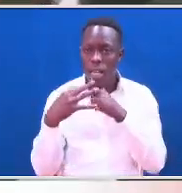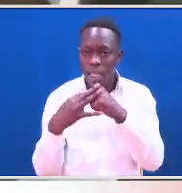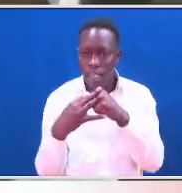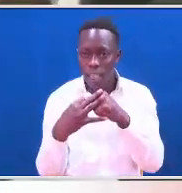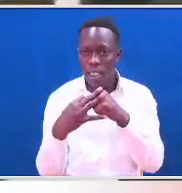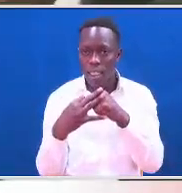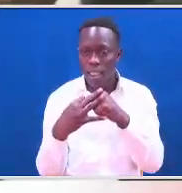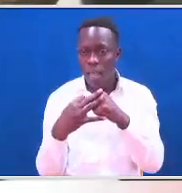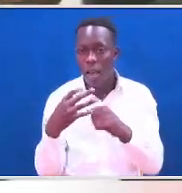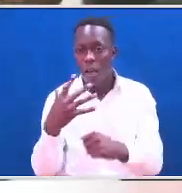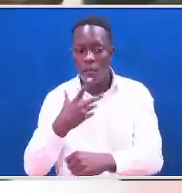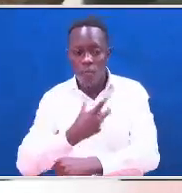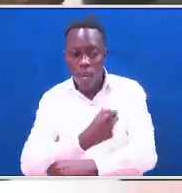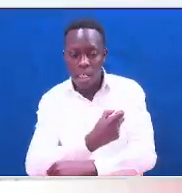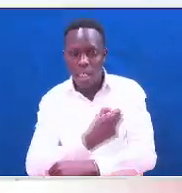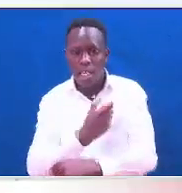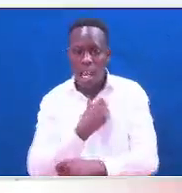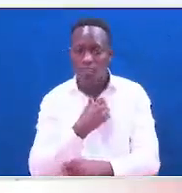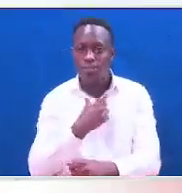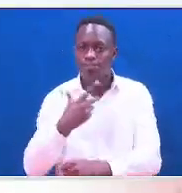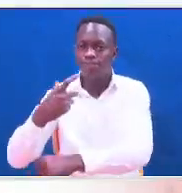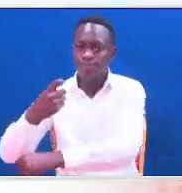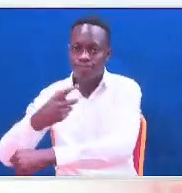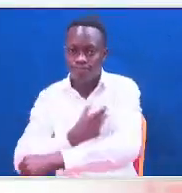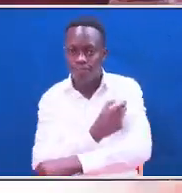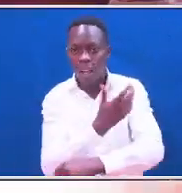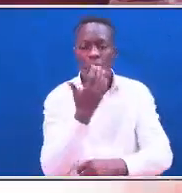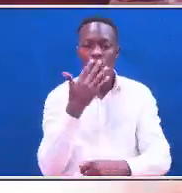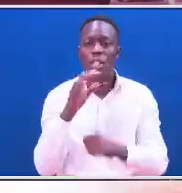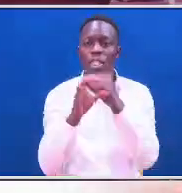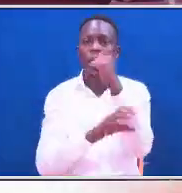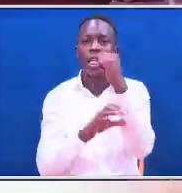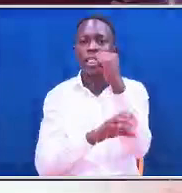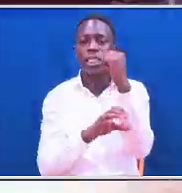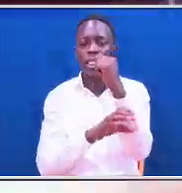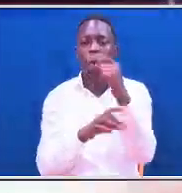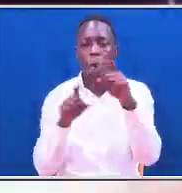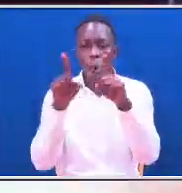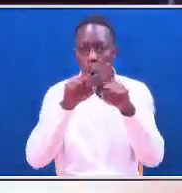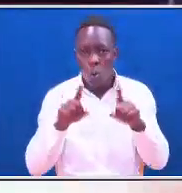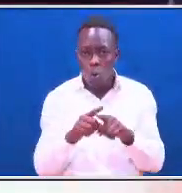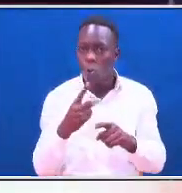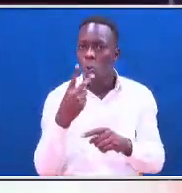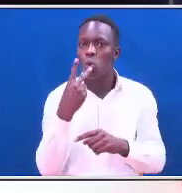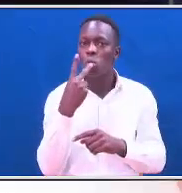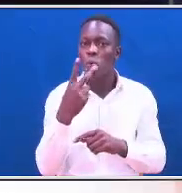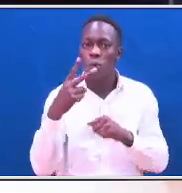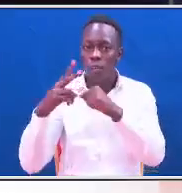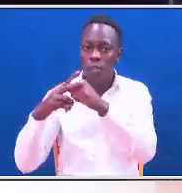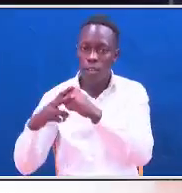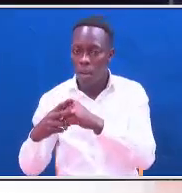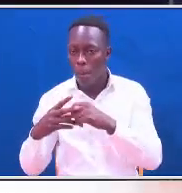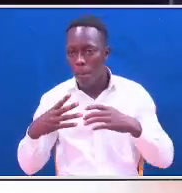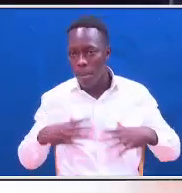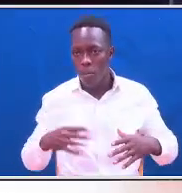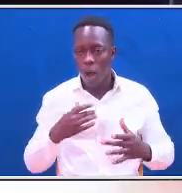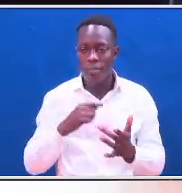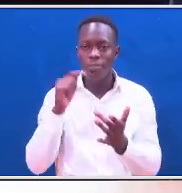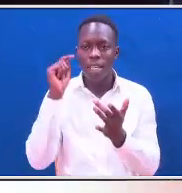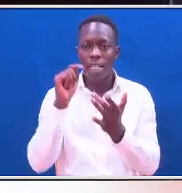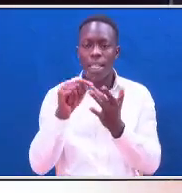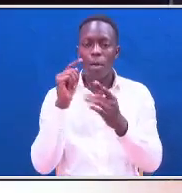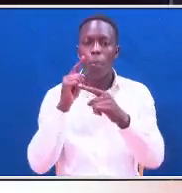1,473,869 vaccines have so far been administered across the country. 277 people have tested positive